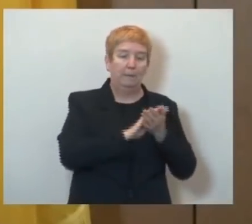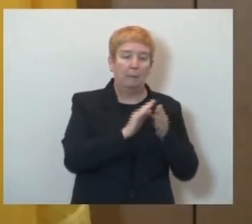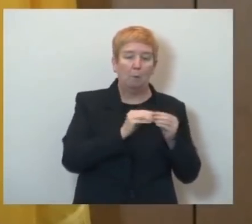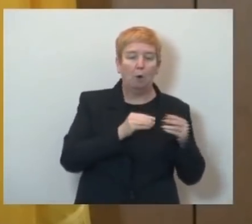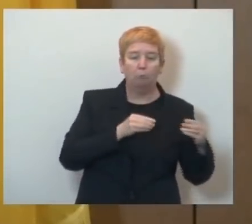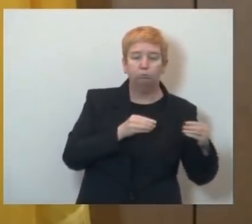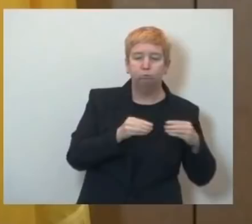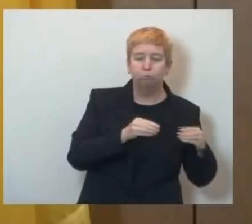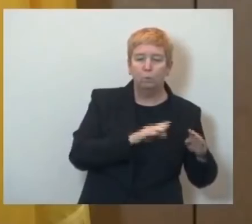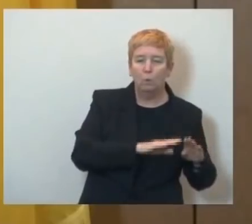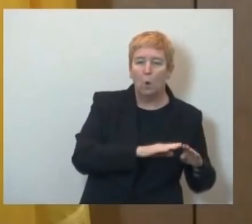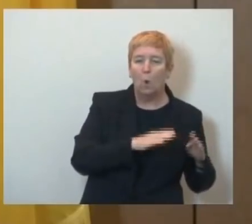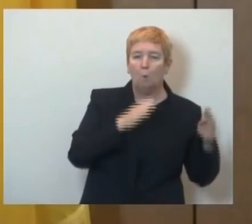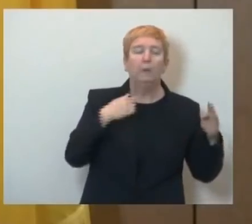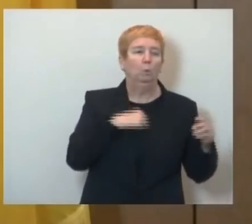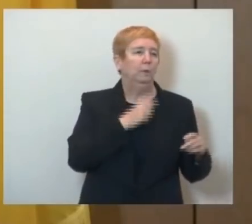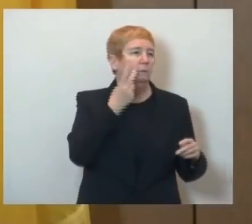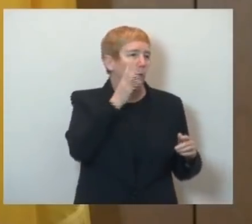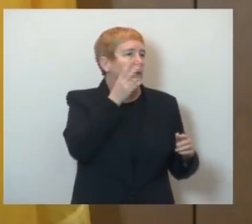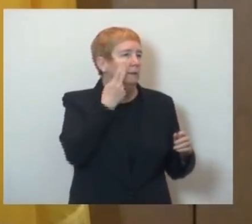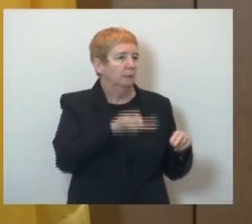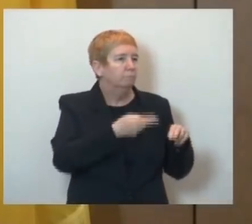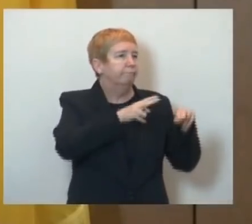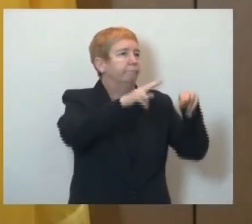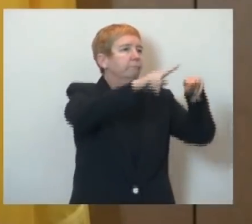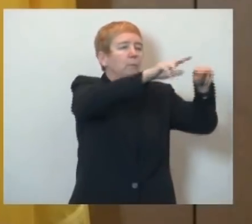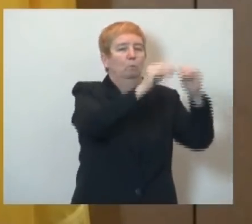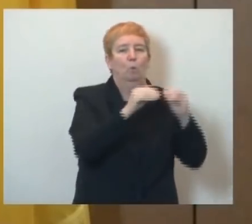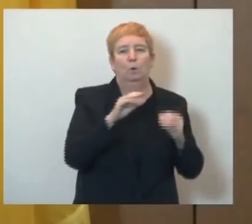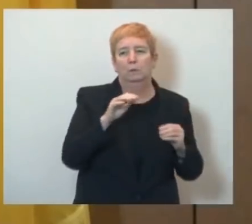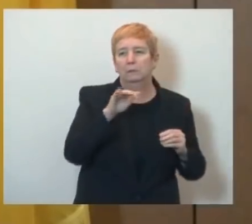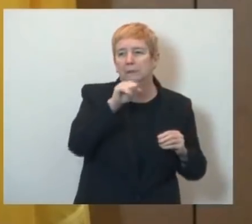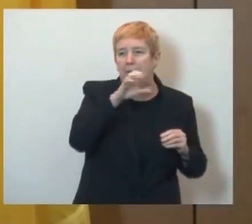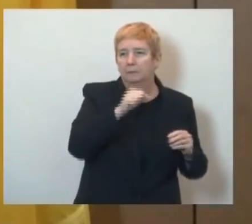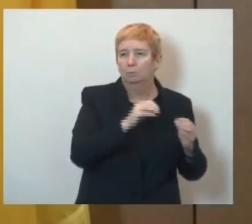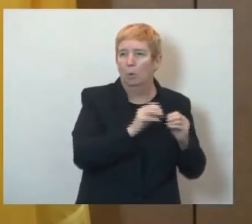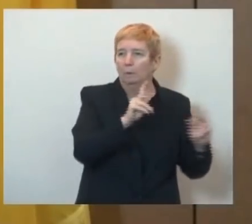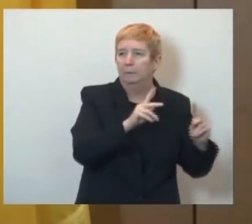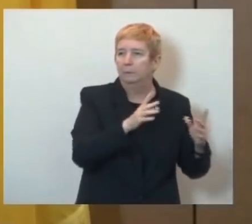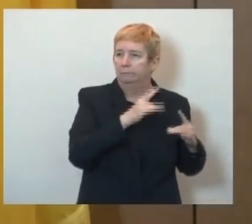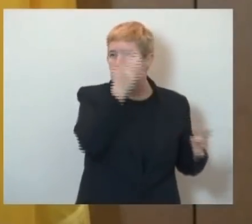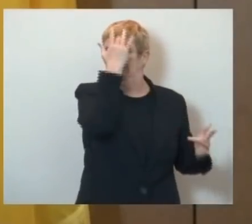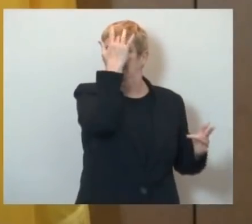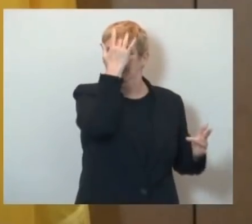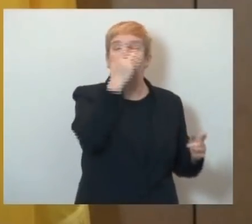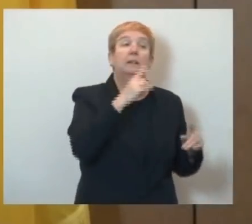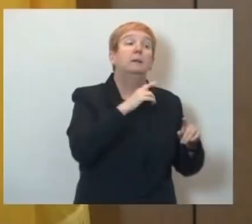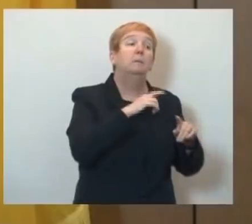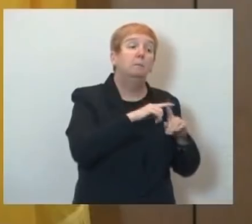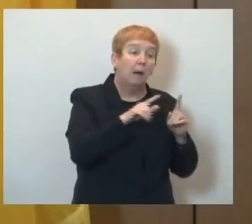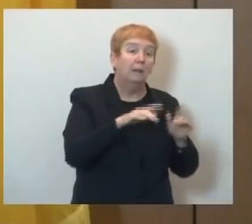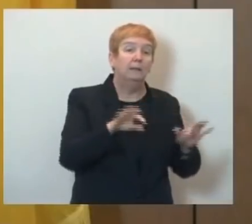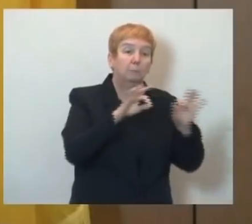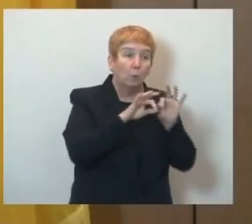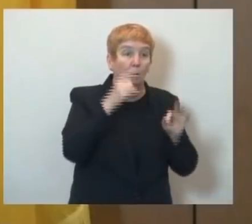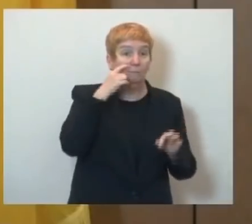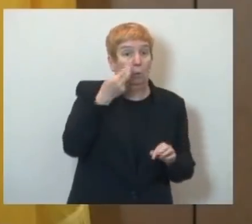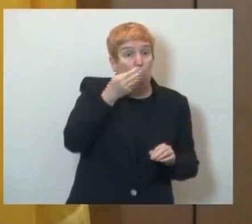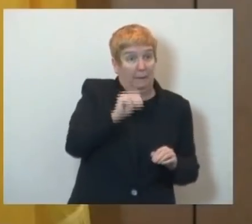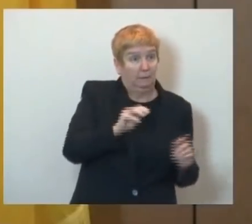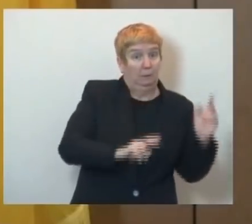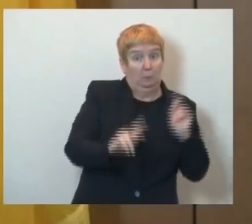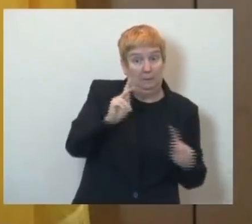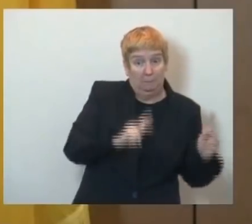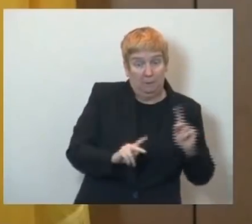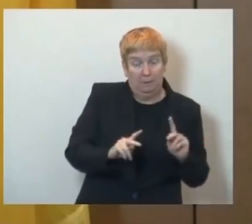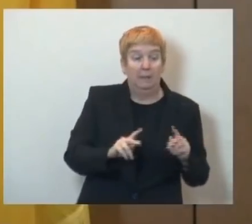more cases. The question that we have to be able to answer productively to safeguard New Mexicans, is that increase